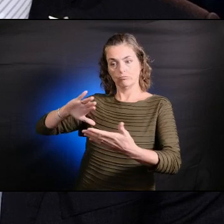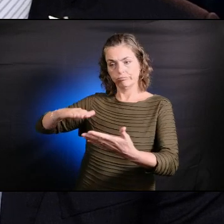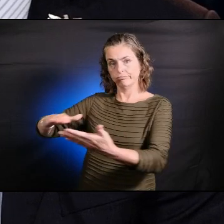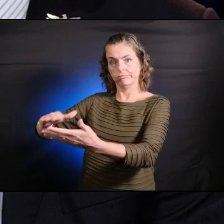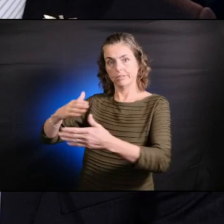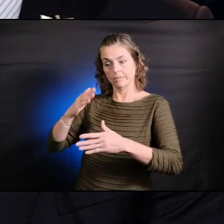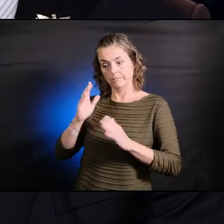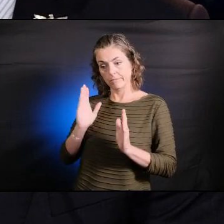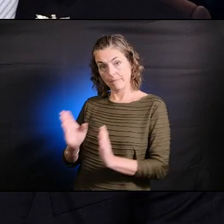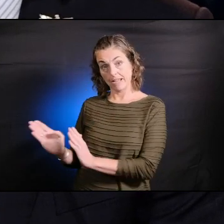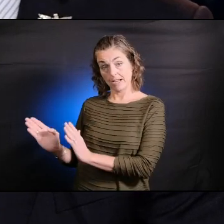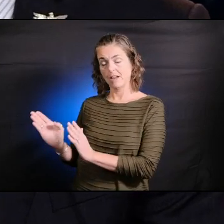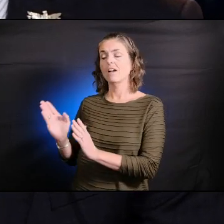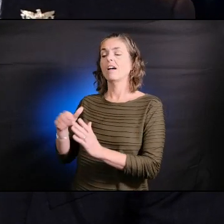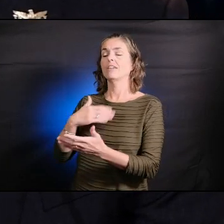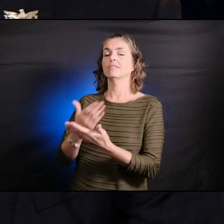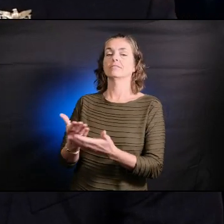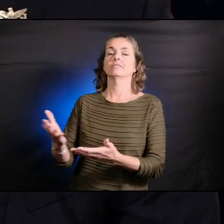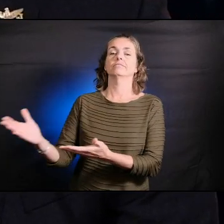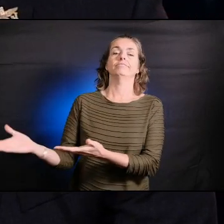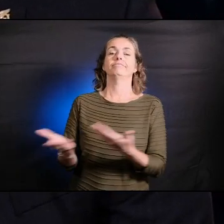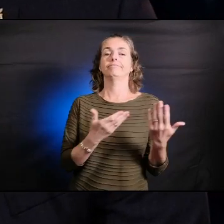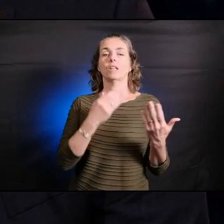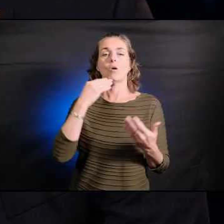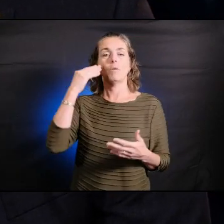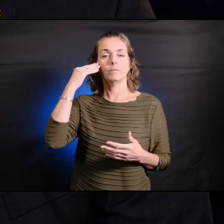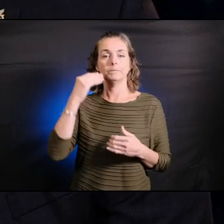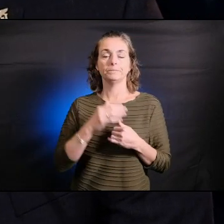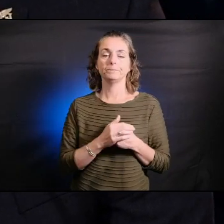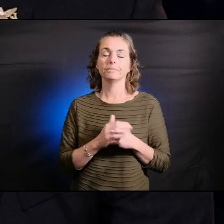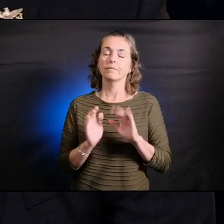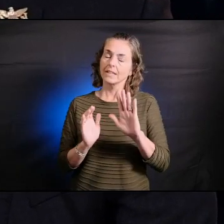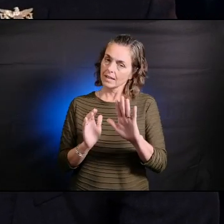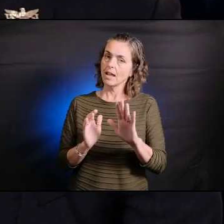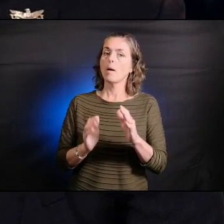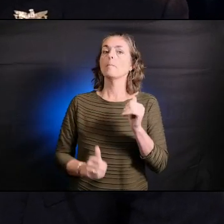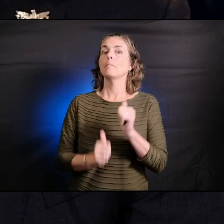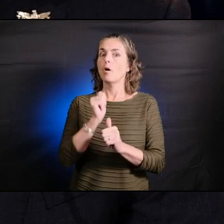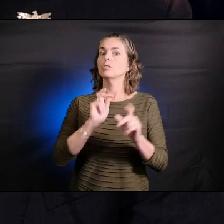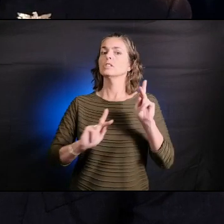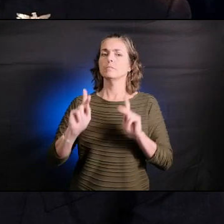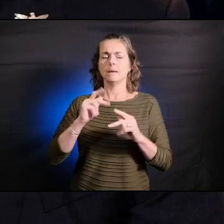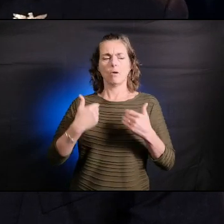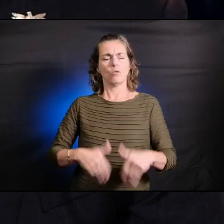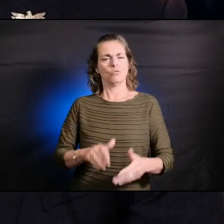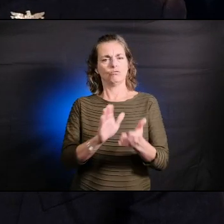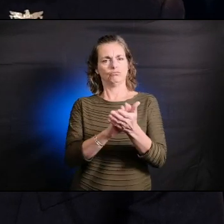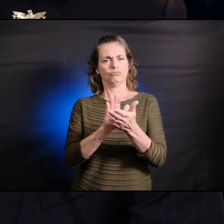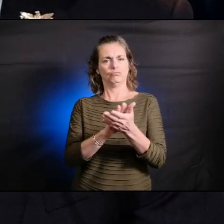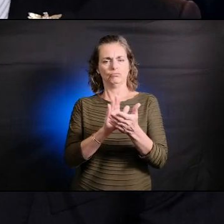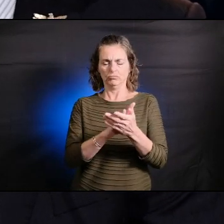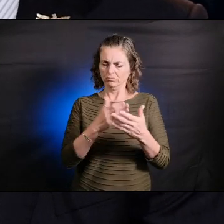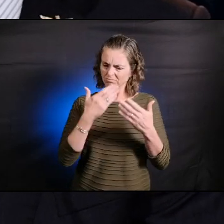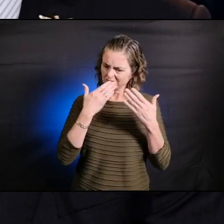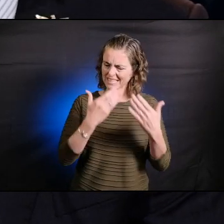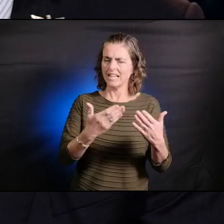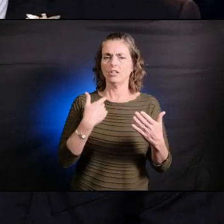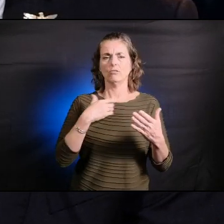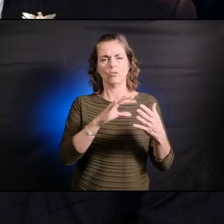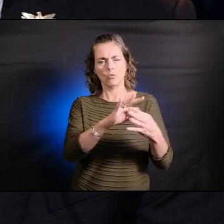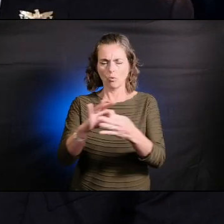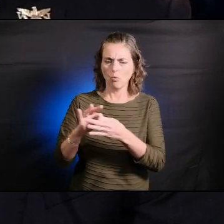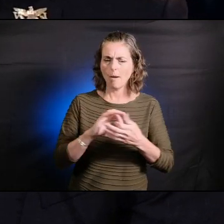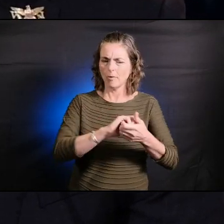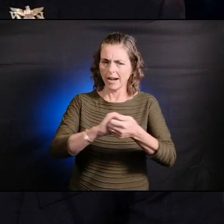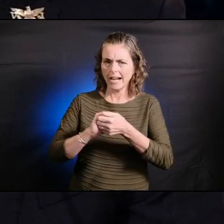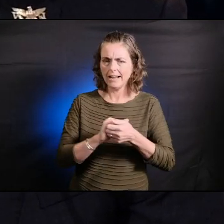transmitted. I would, however, like to thank the vast majority of Virgin Islanders in the community for their cooperation